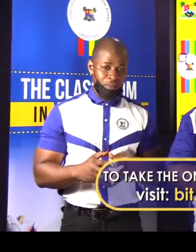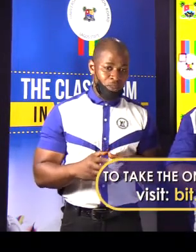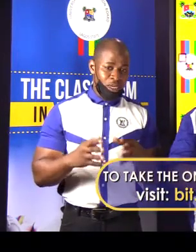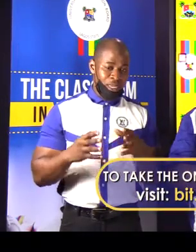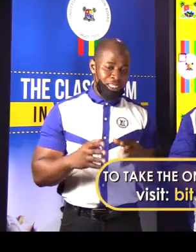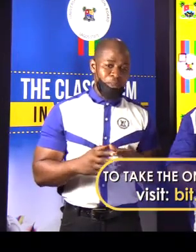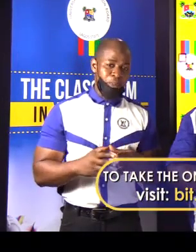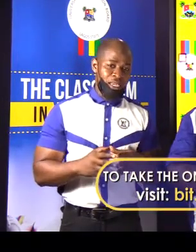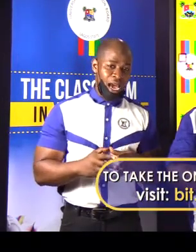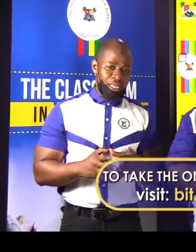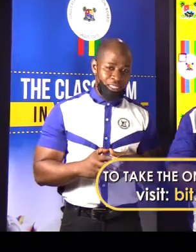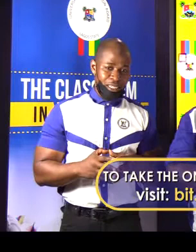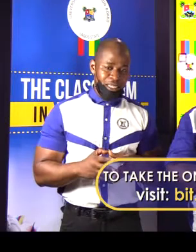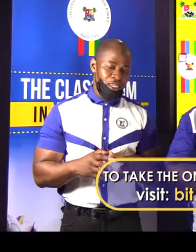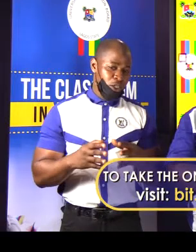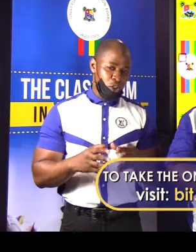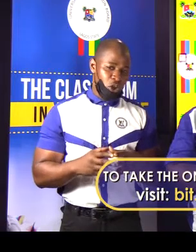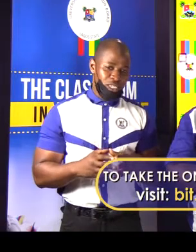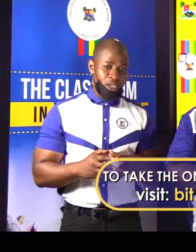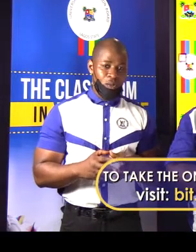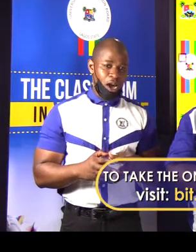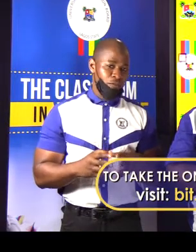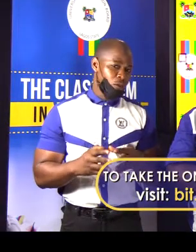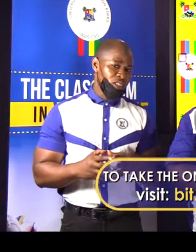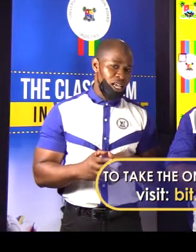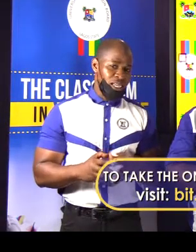bit.ly/lastwebtests. That is